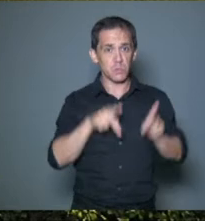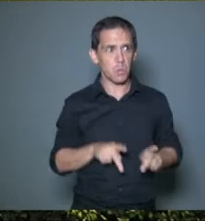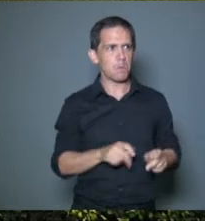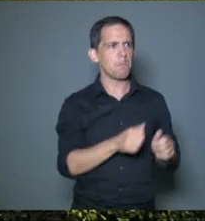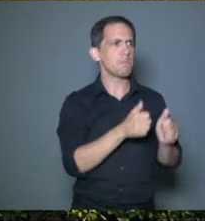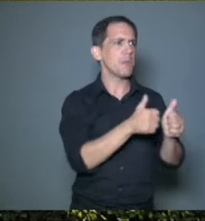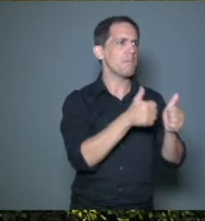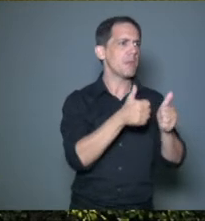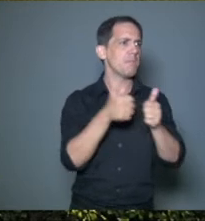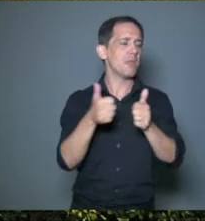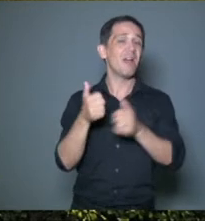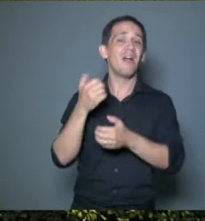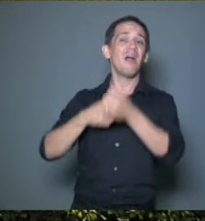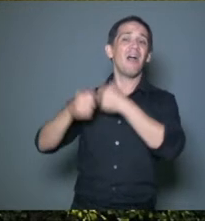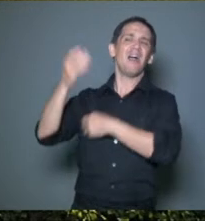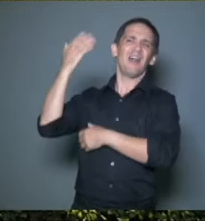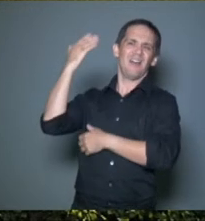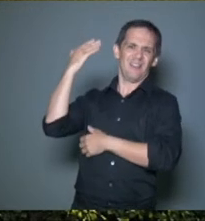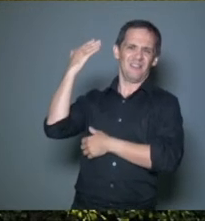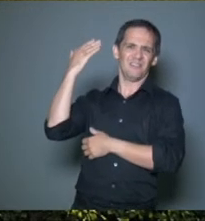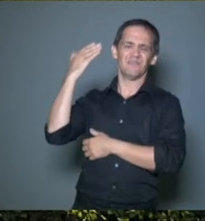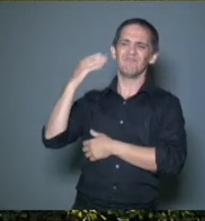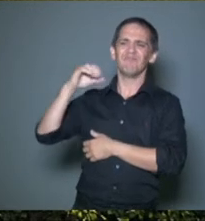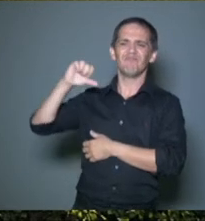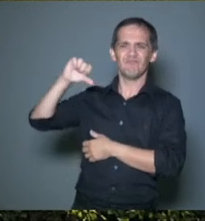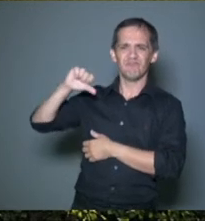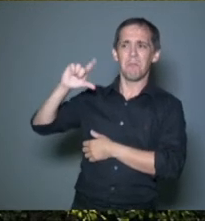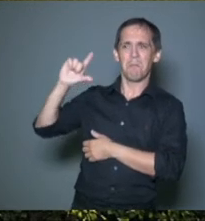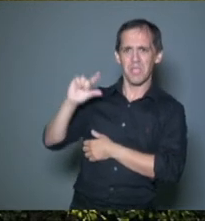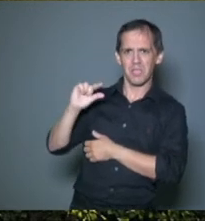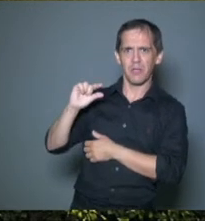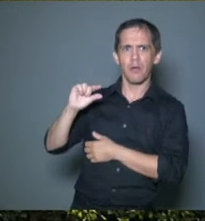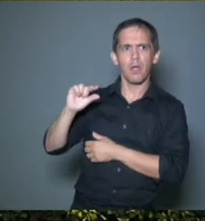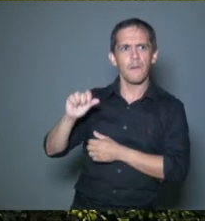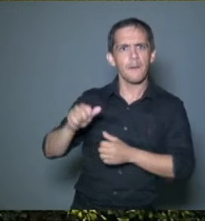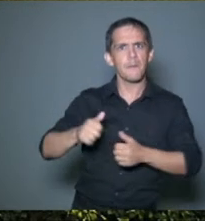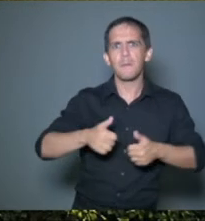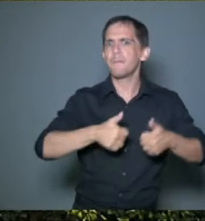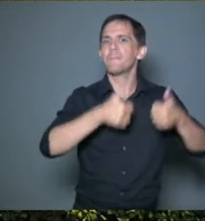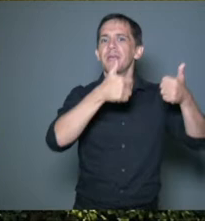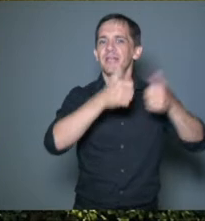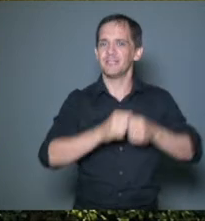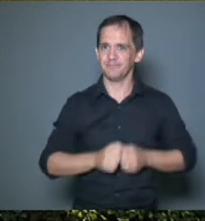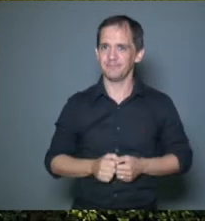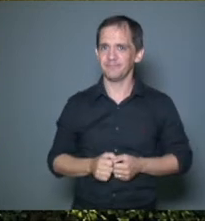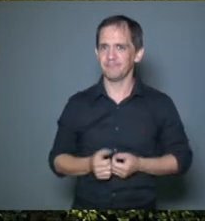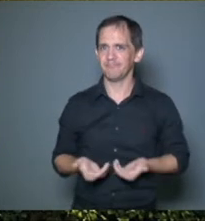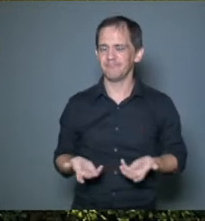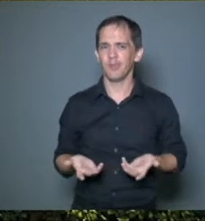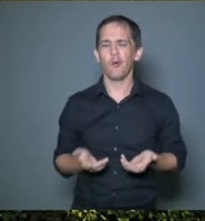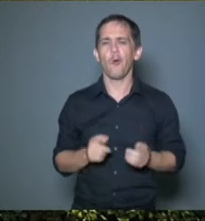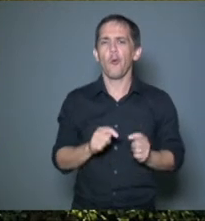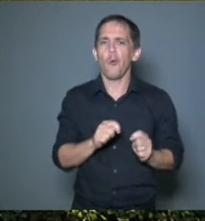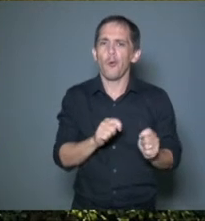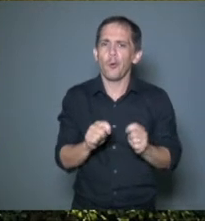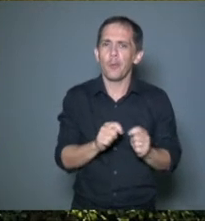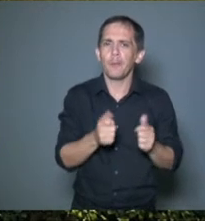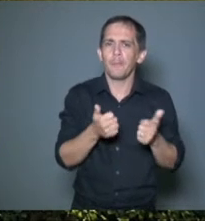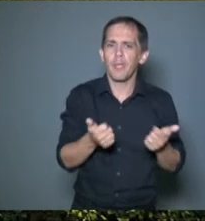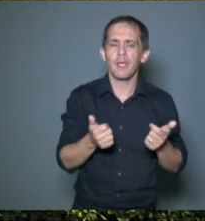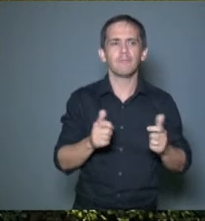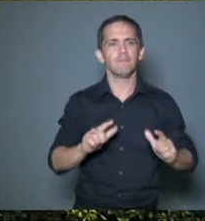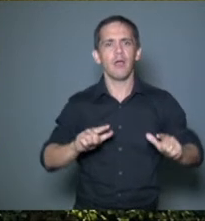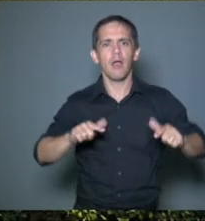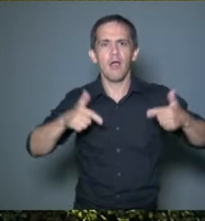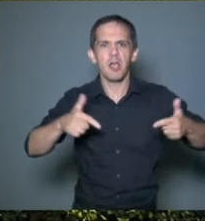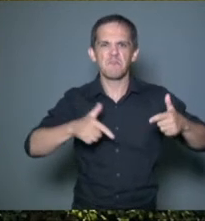were some years back. And the people pillar with positive indicators, low